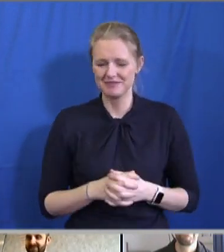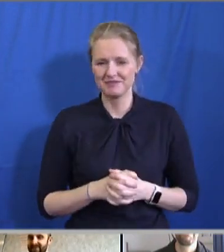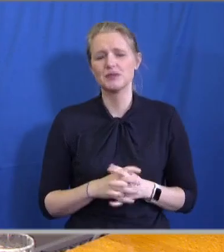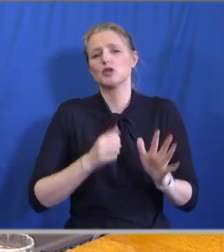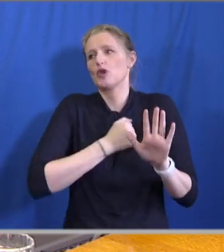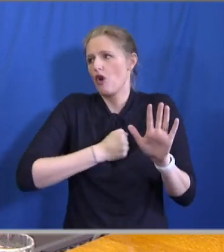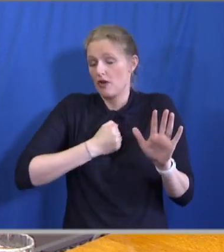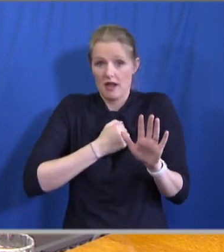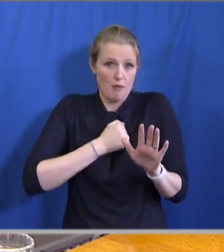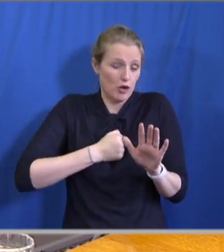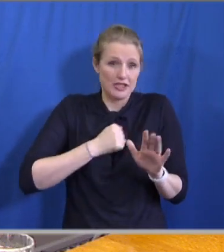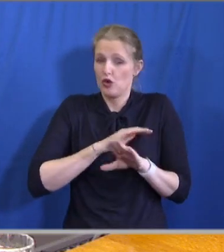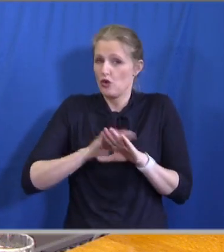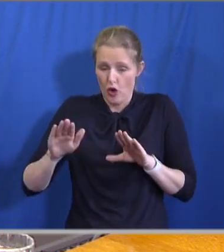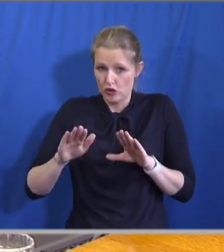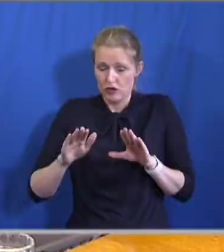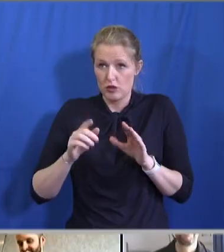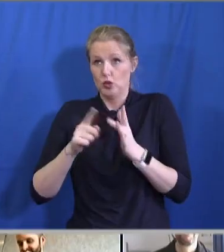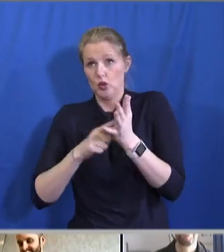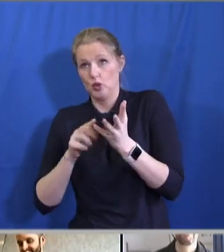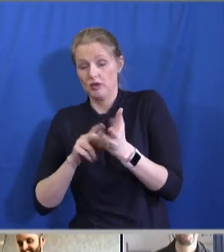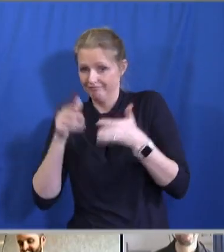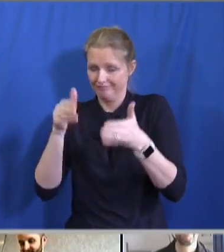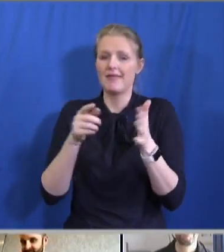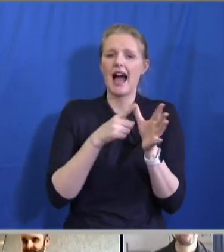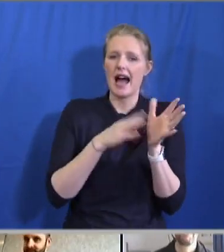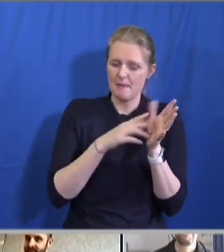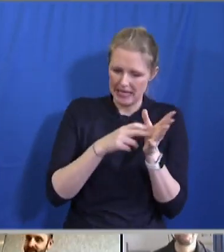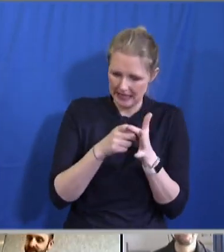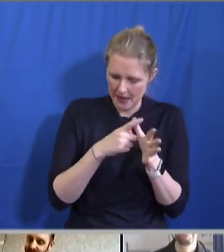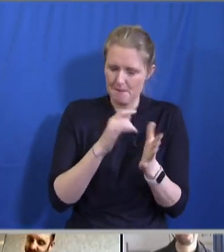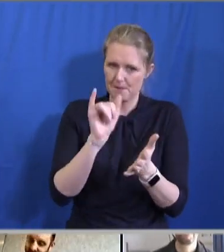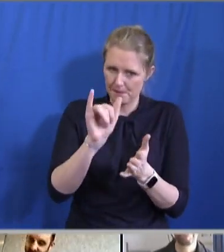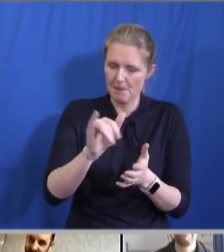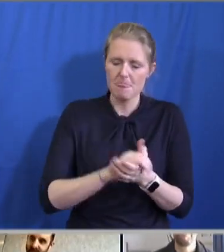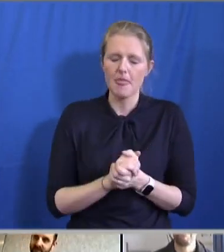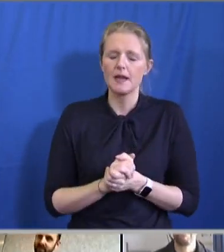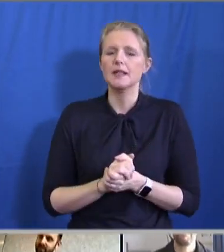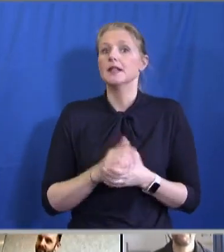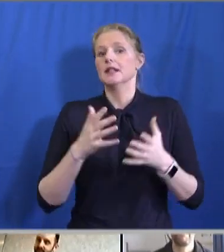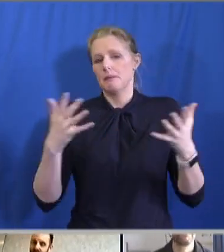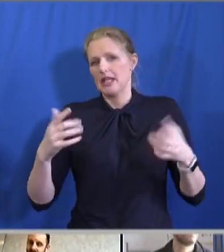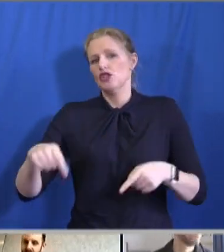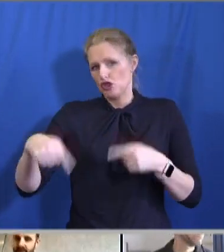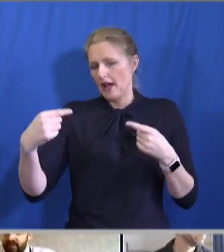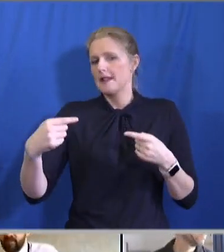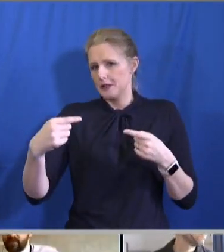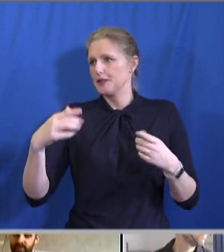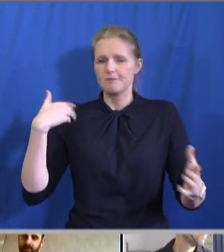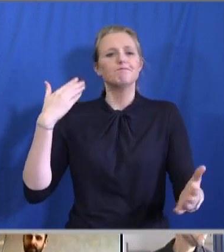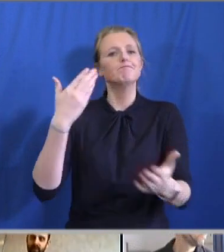Sorry, apologies, Amanda. Look, in regards to the challenges that we've had